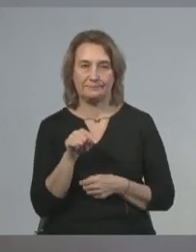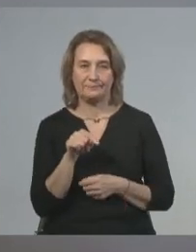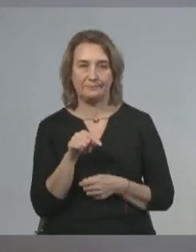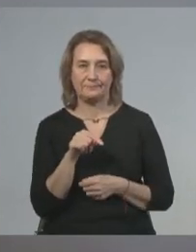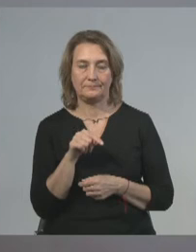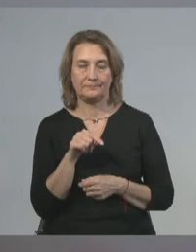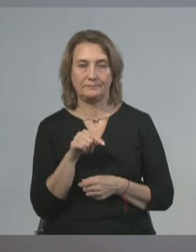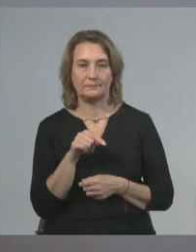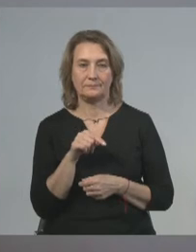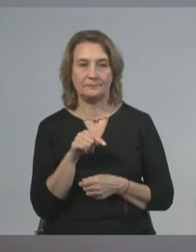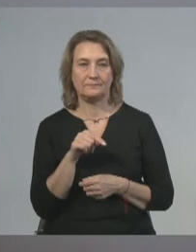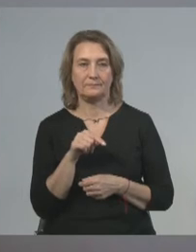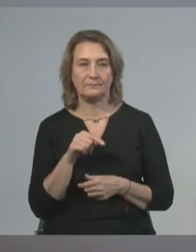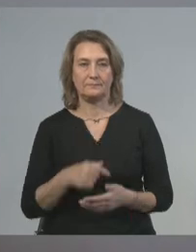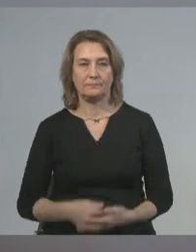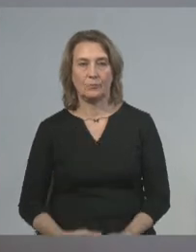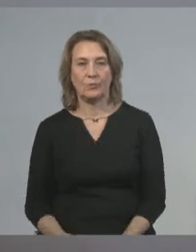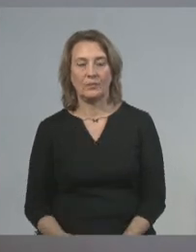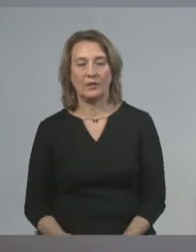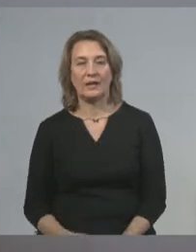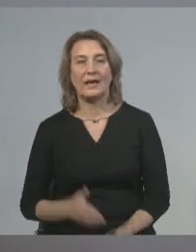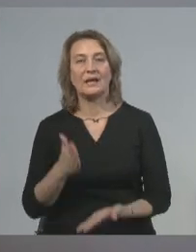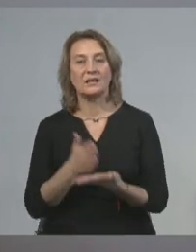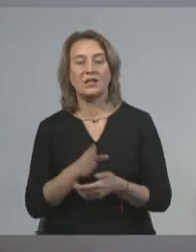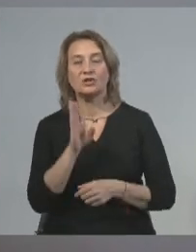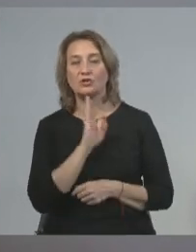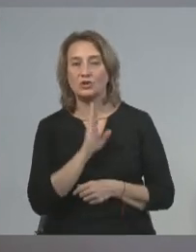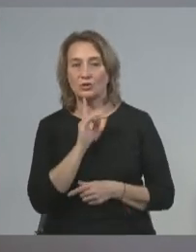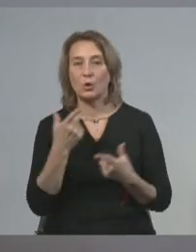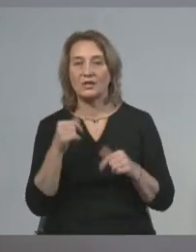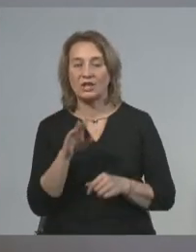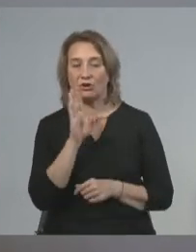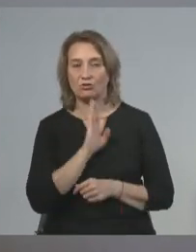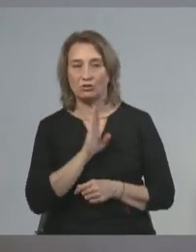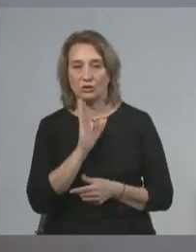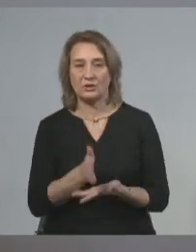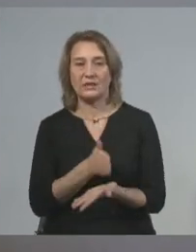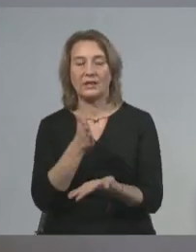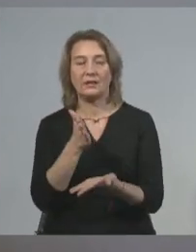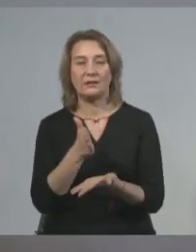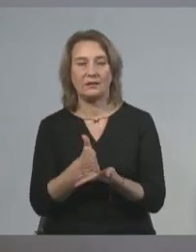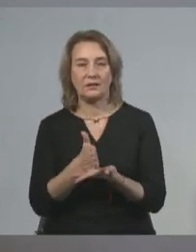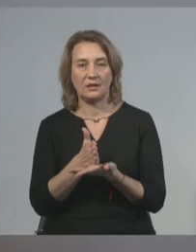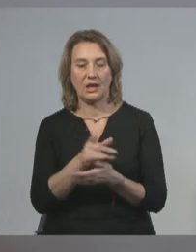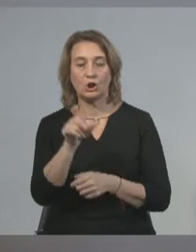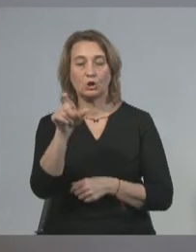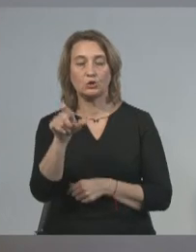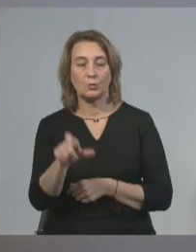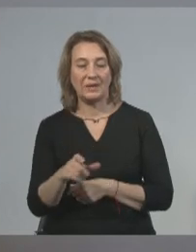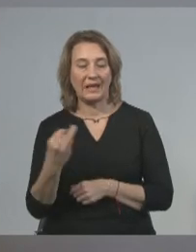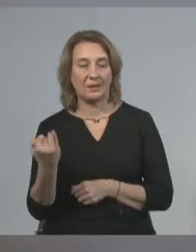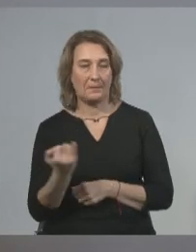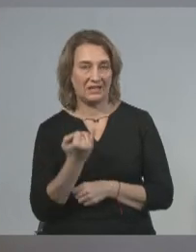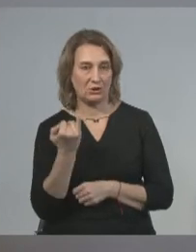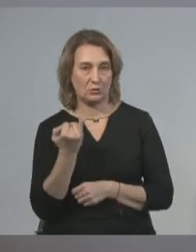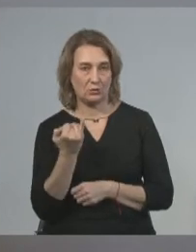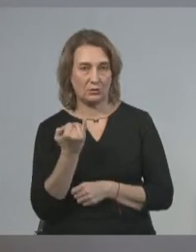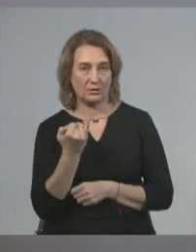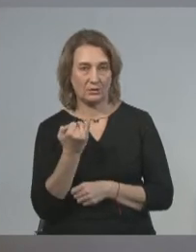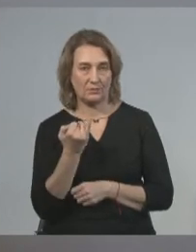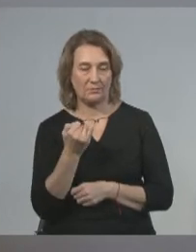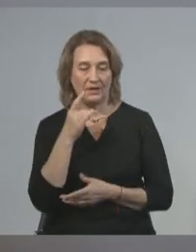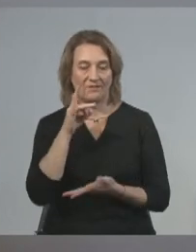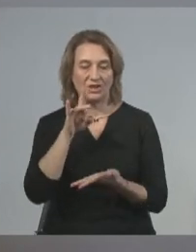a woman as a subject of the story and just in one a woman has a